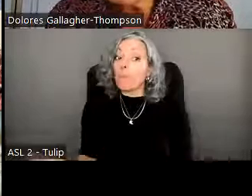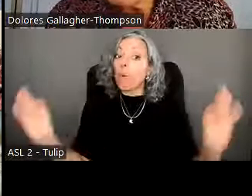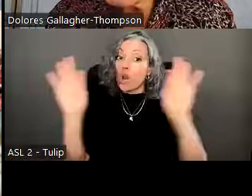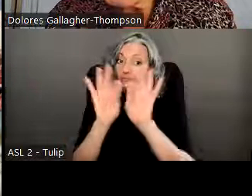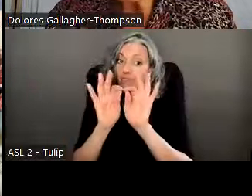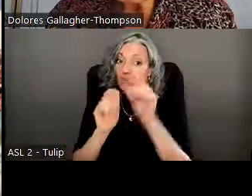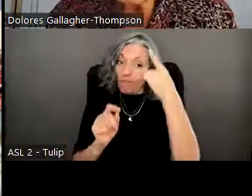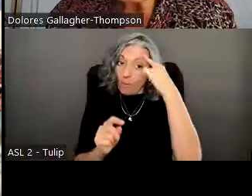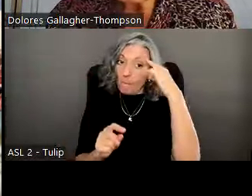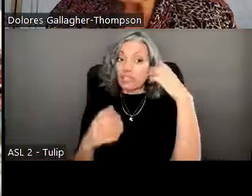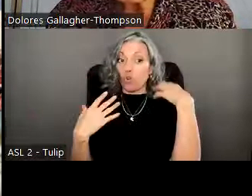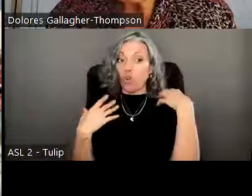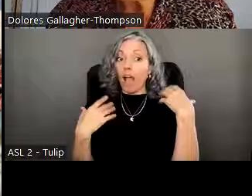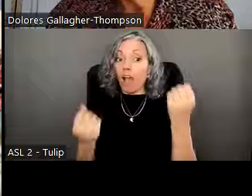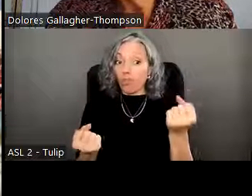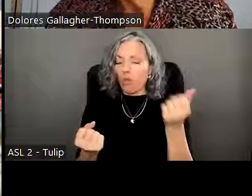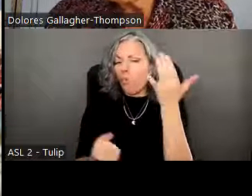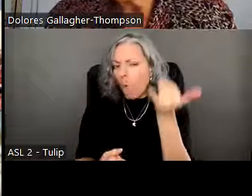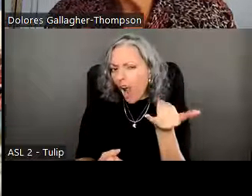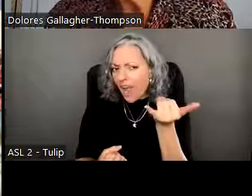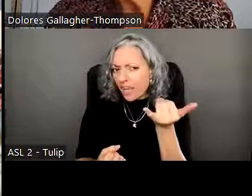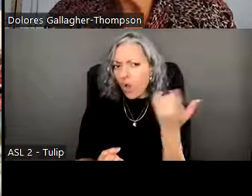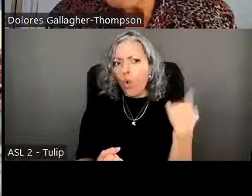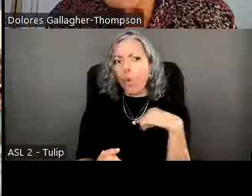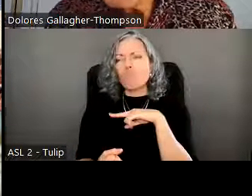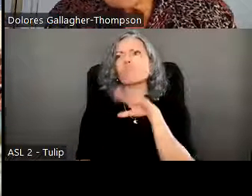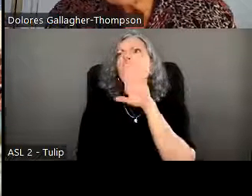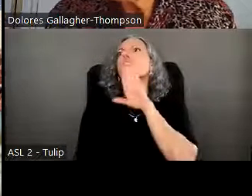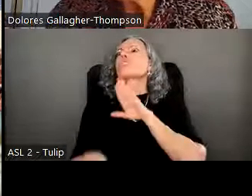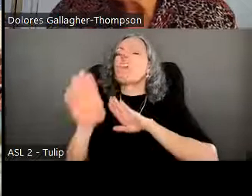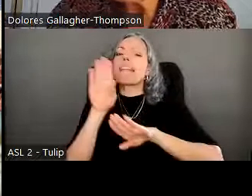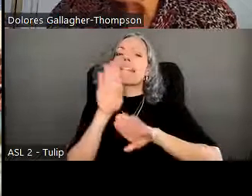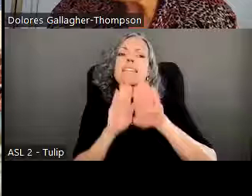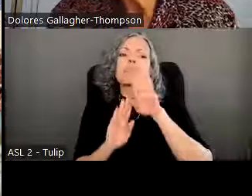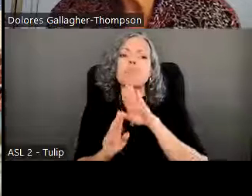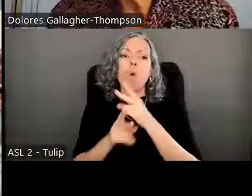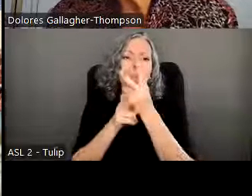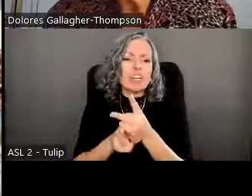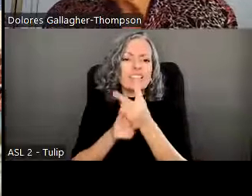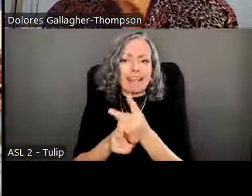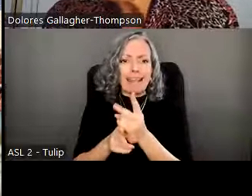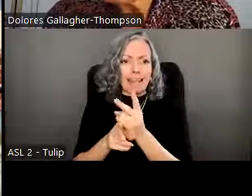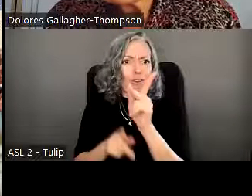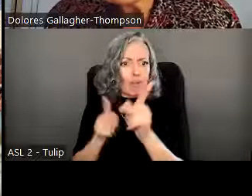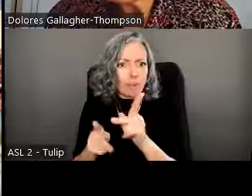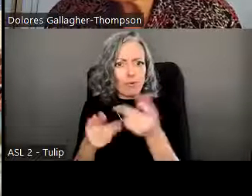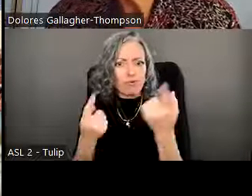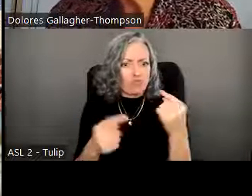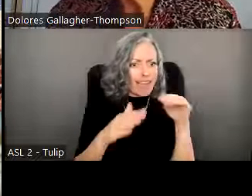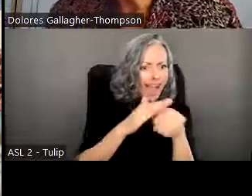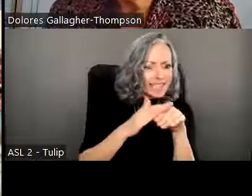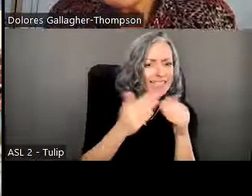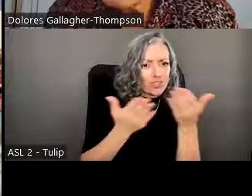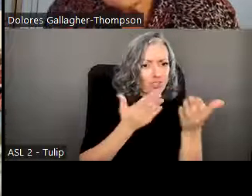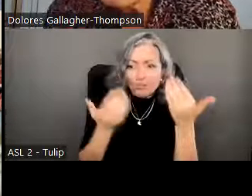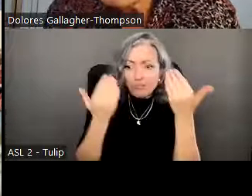of mental health as well. Why? Because we become very frustrated when we're caregivers and we're trying to access services and we